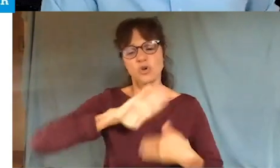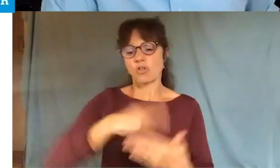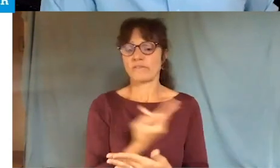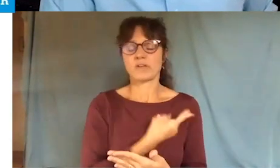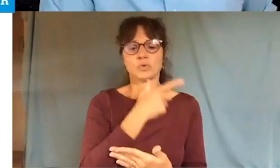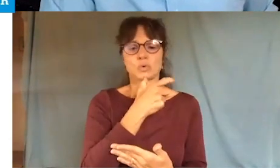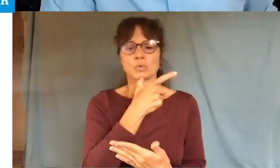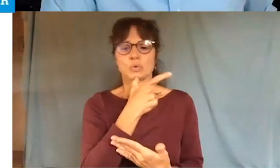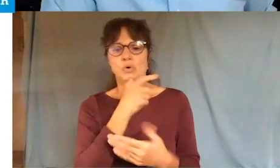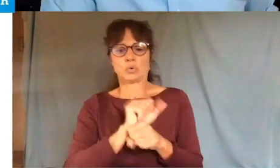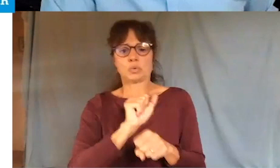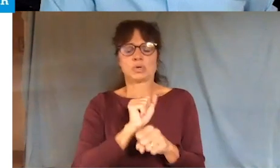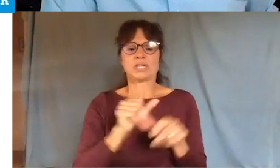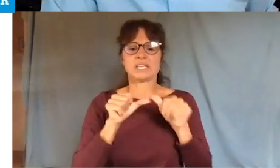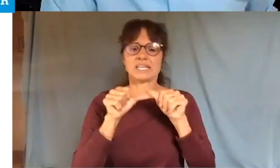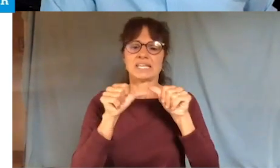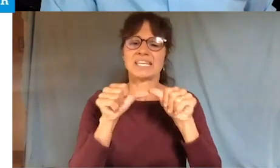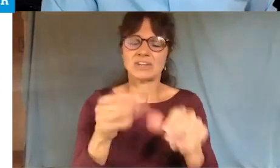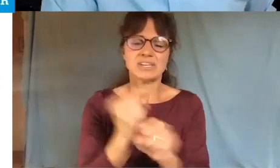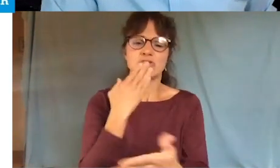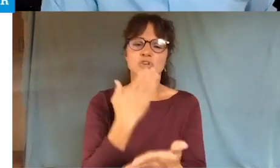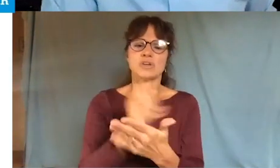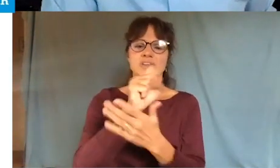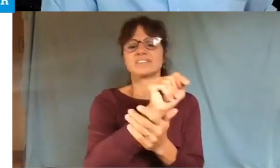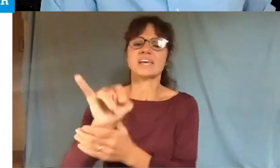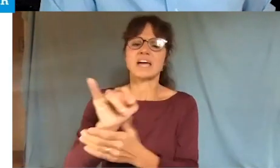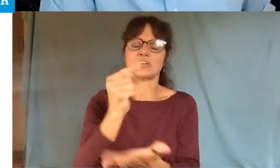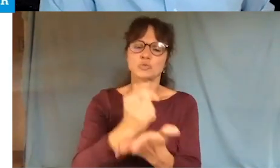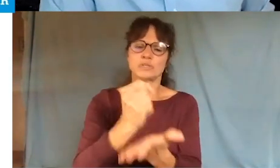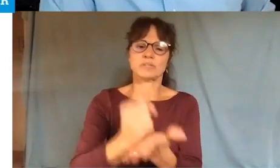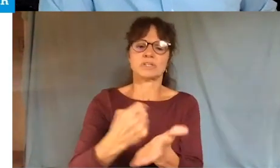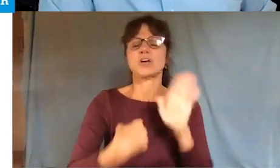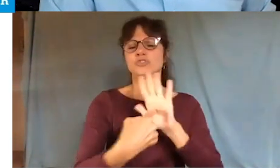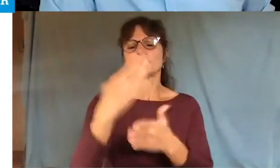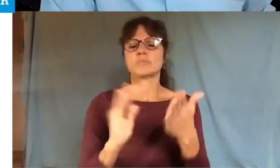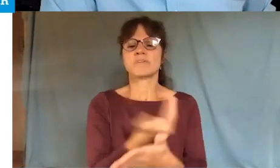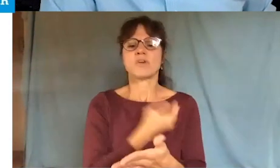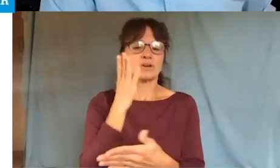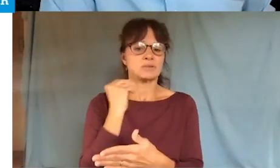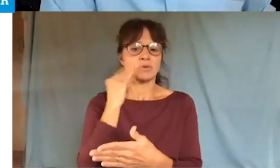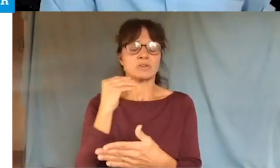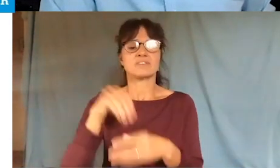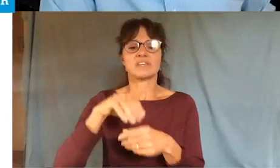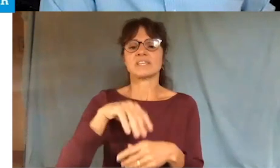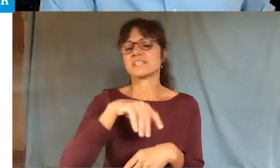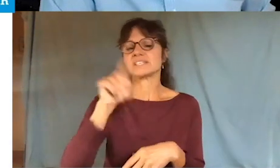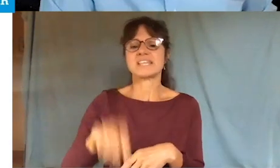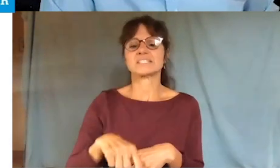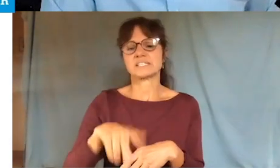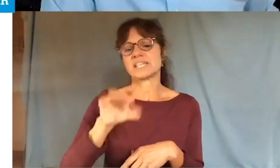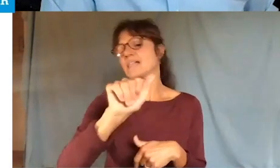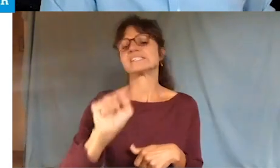are working to continue to get good STI treatment. And I'll show you some of our experiences in Dallas as a result of some of